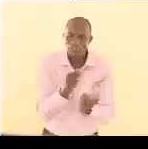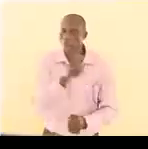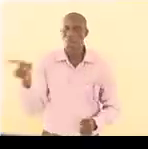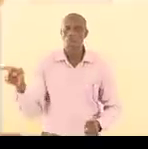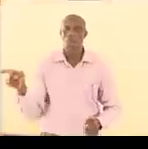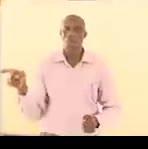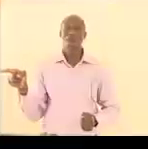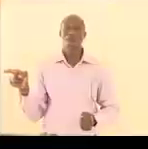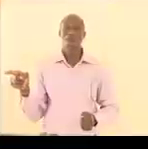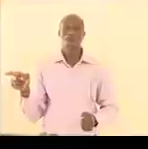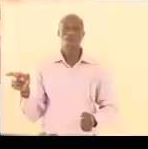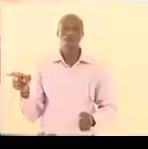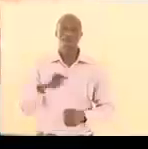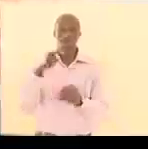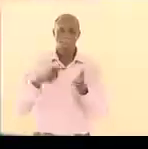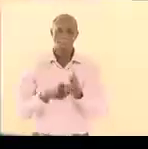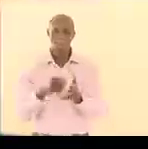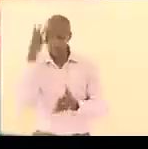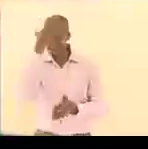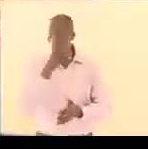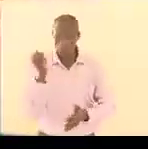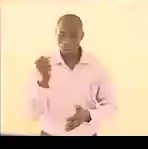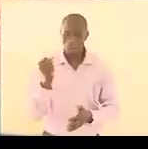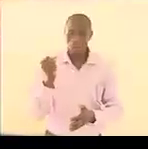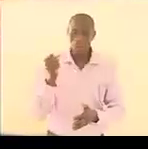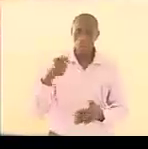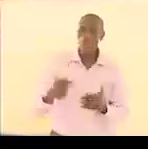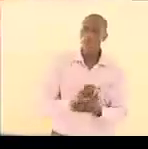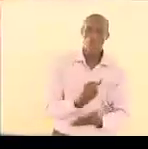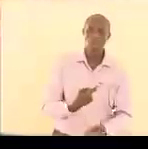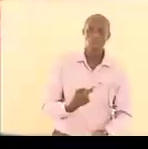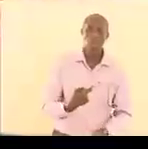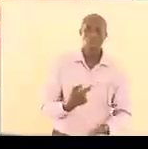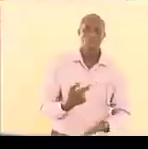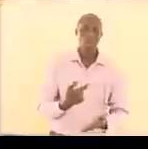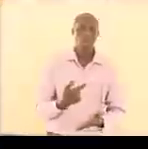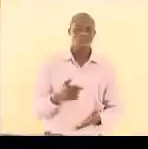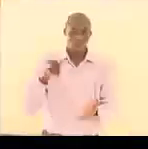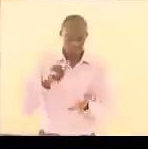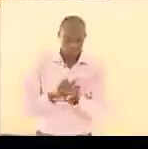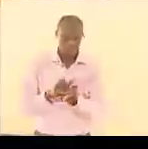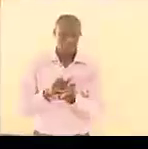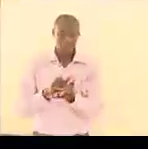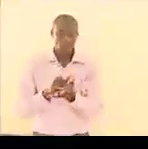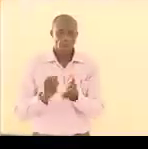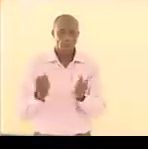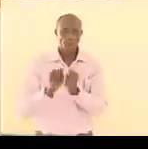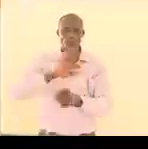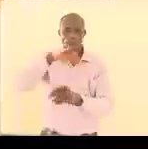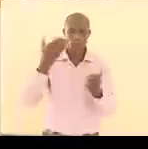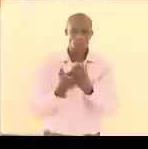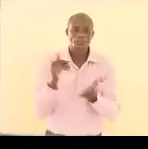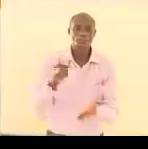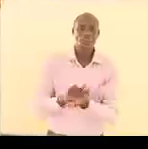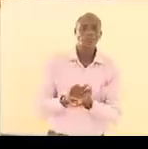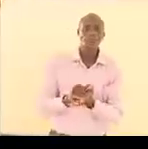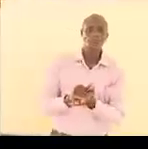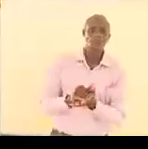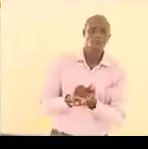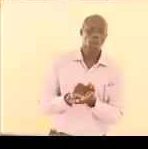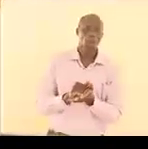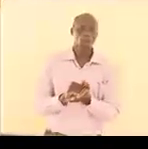One of the most fascinating, beautiful gospel passages is today's own. That with all